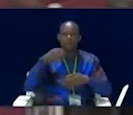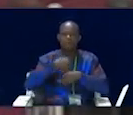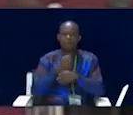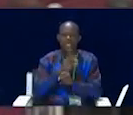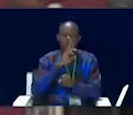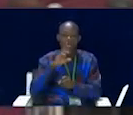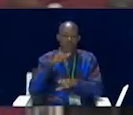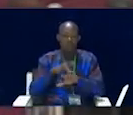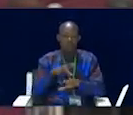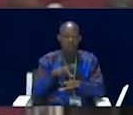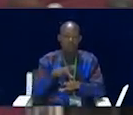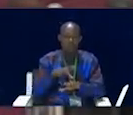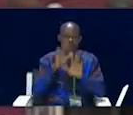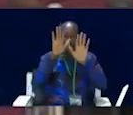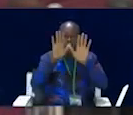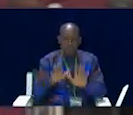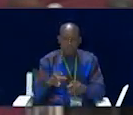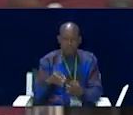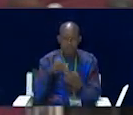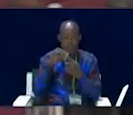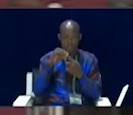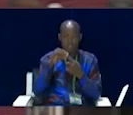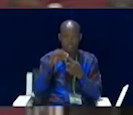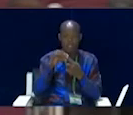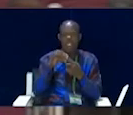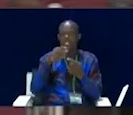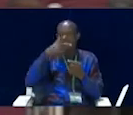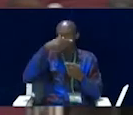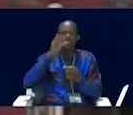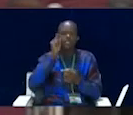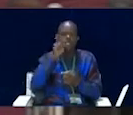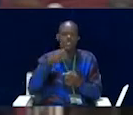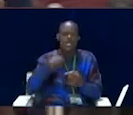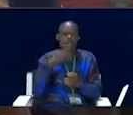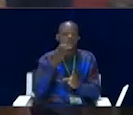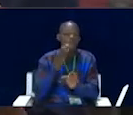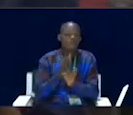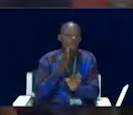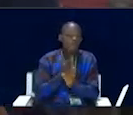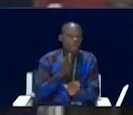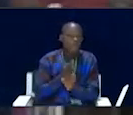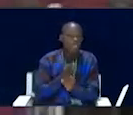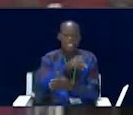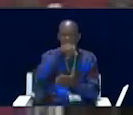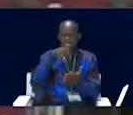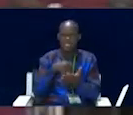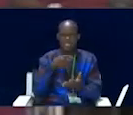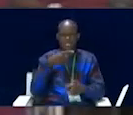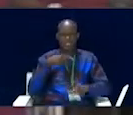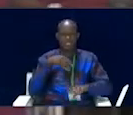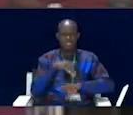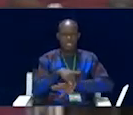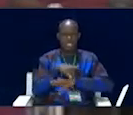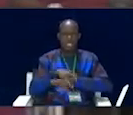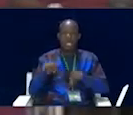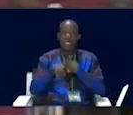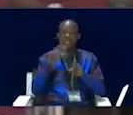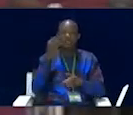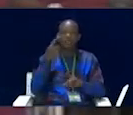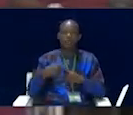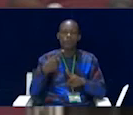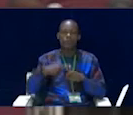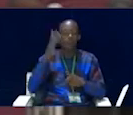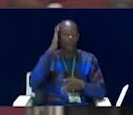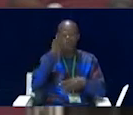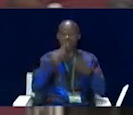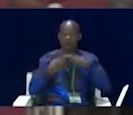person's touch was that she had faith. Tonight, as the word will come unto you, I want